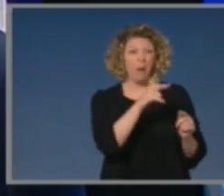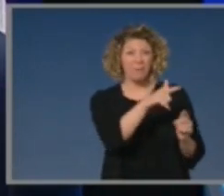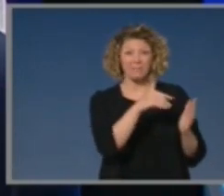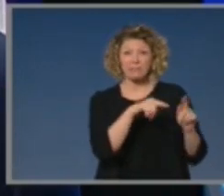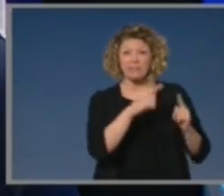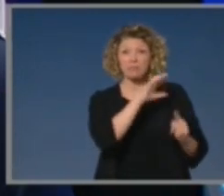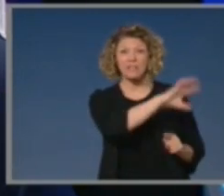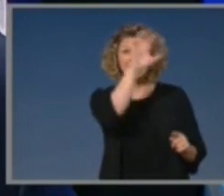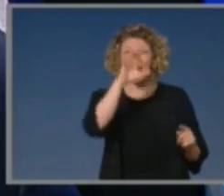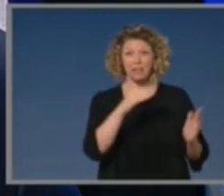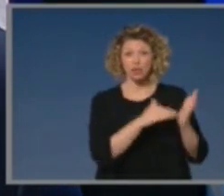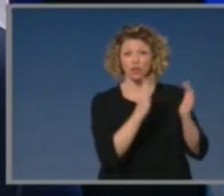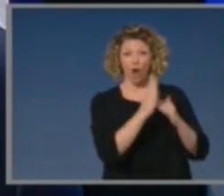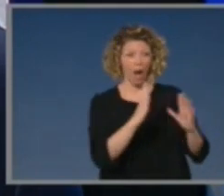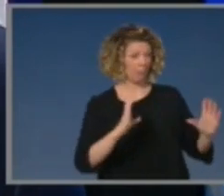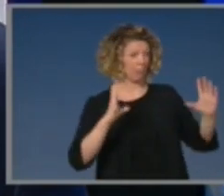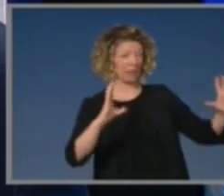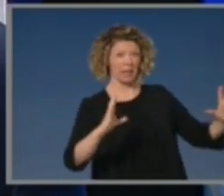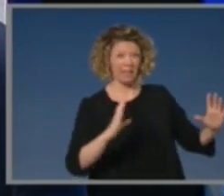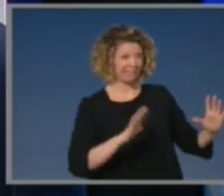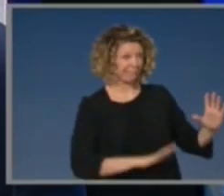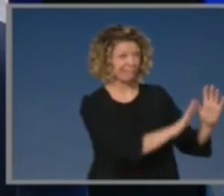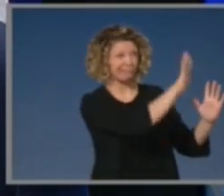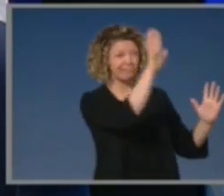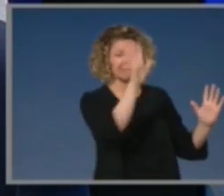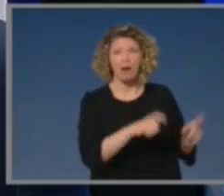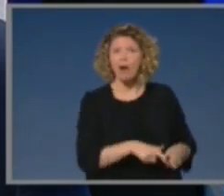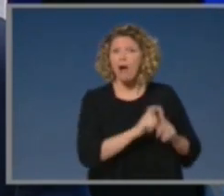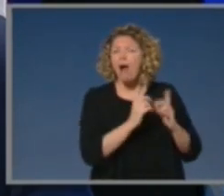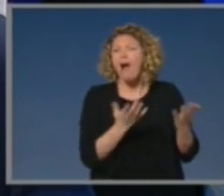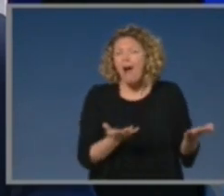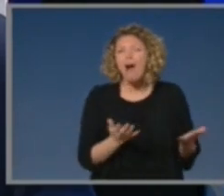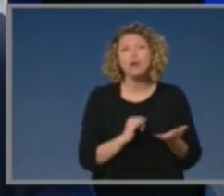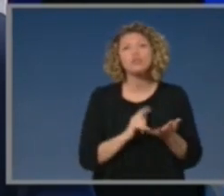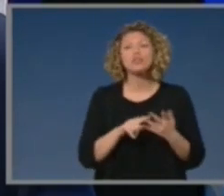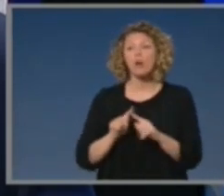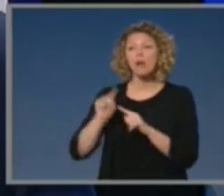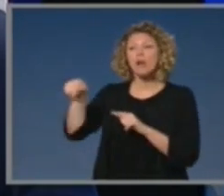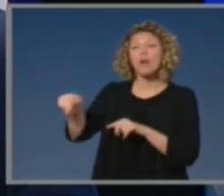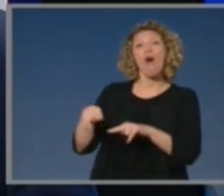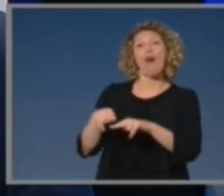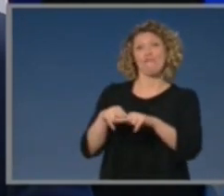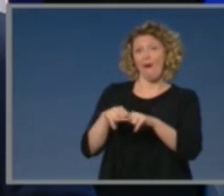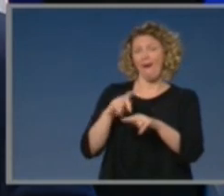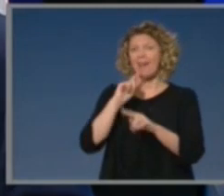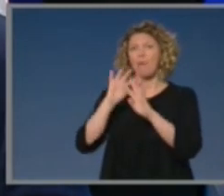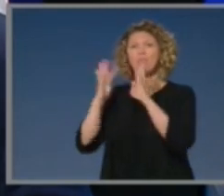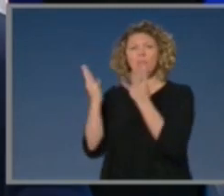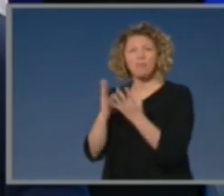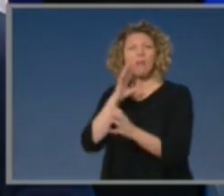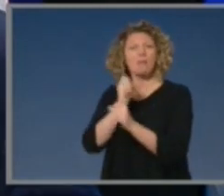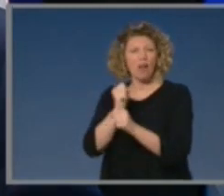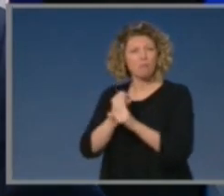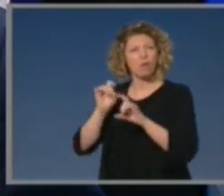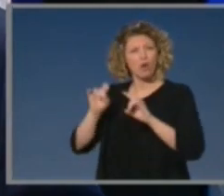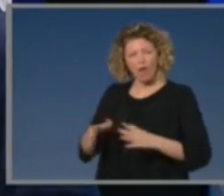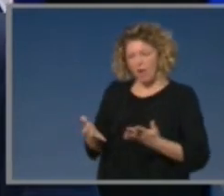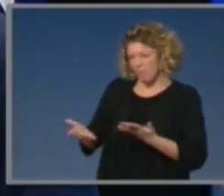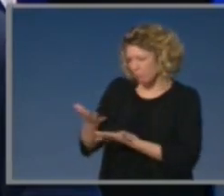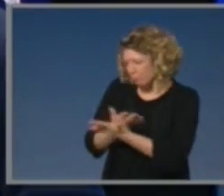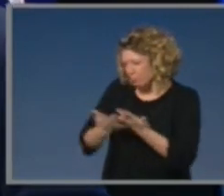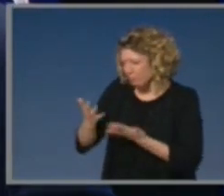and territories, and that's to be expected. And so what you can expect on Friday is that, again, we'll seek to have as consistent a national